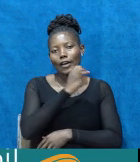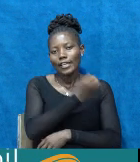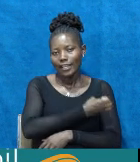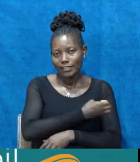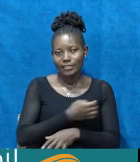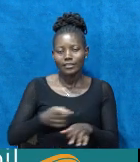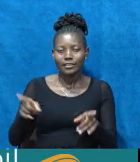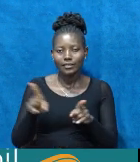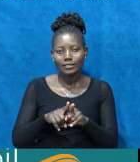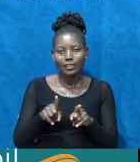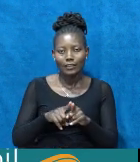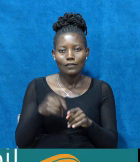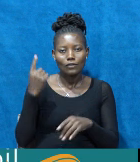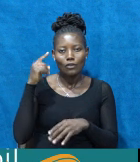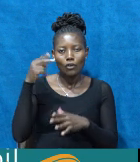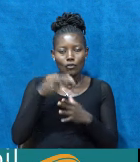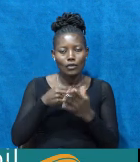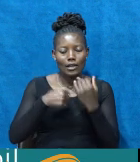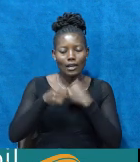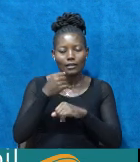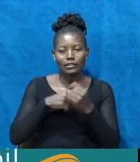to emphasize this for our athletes.